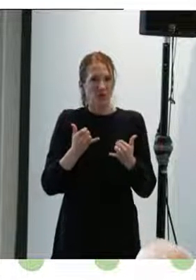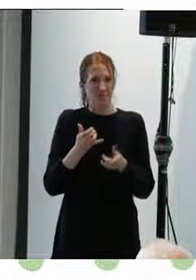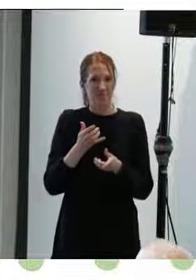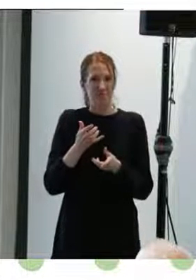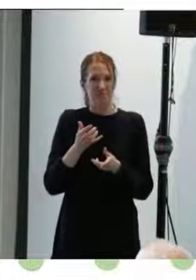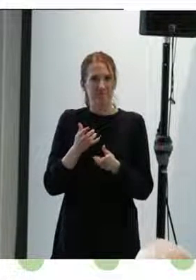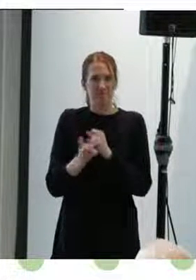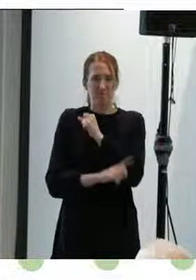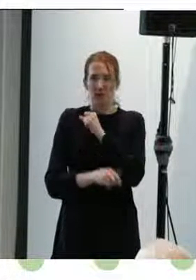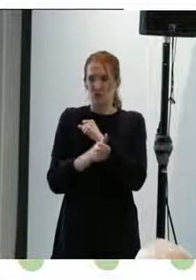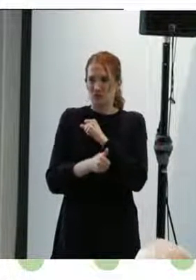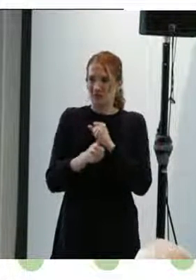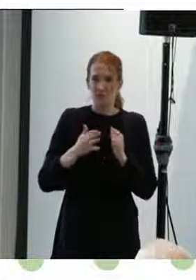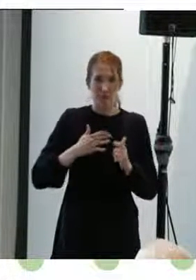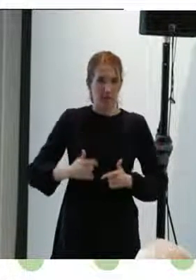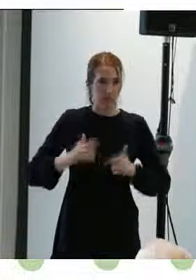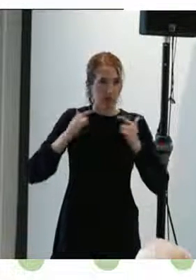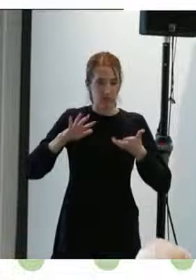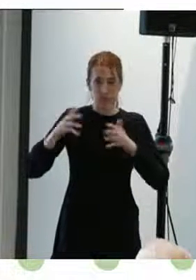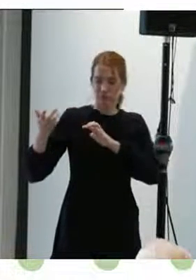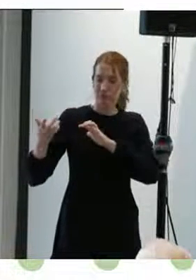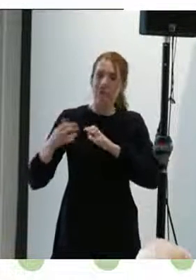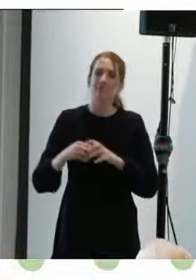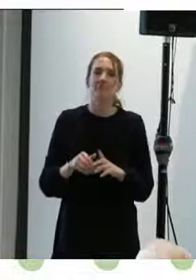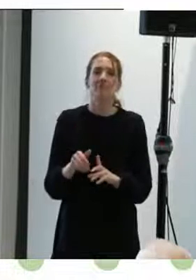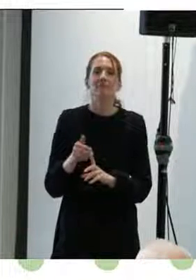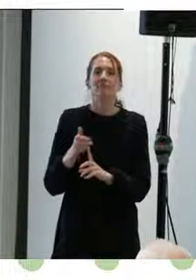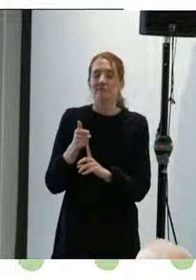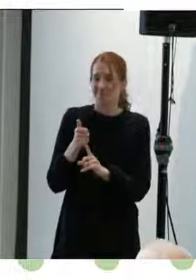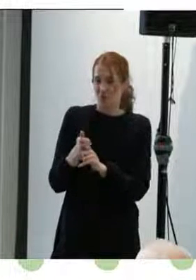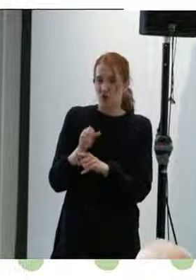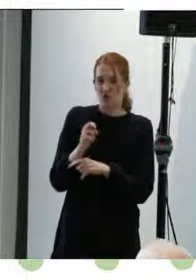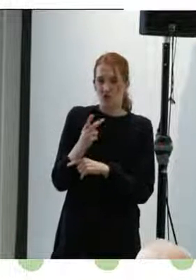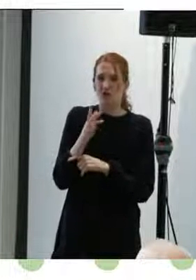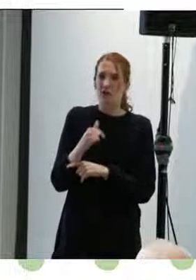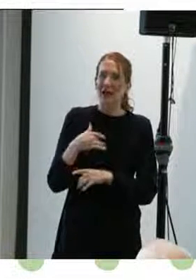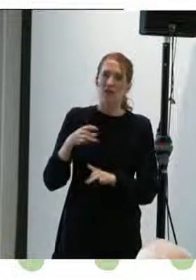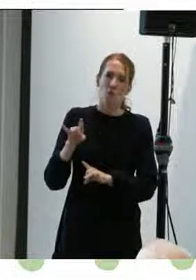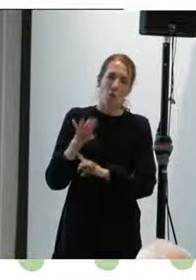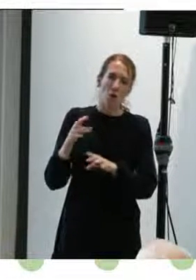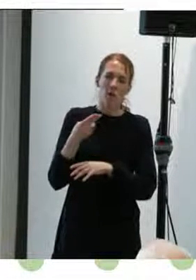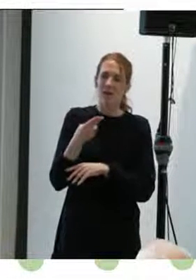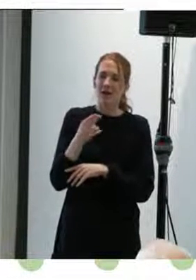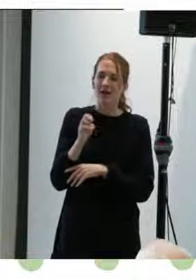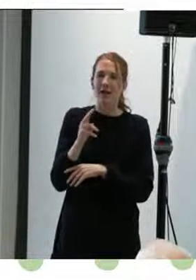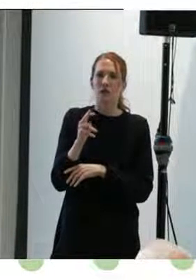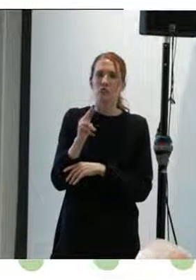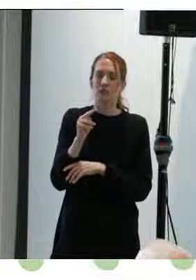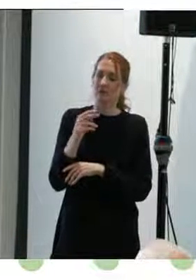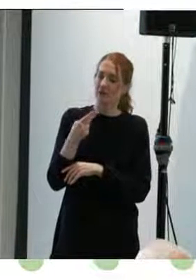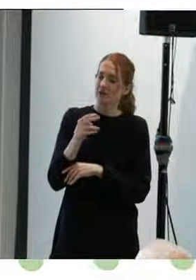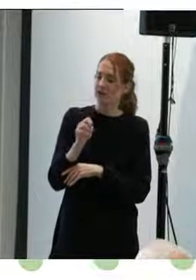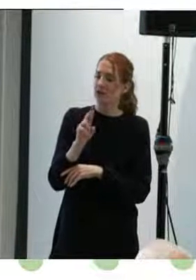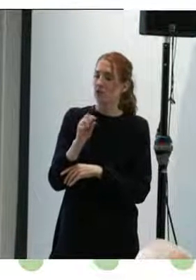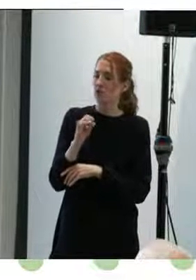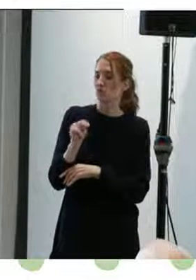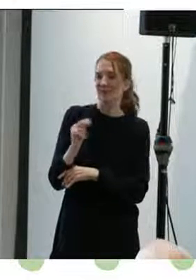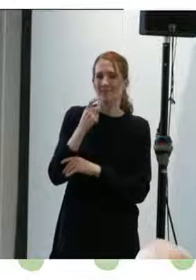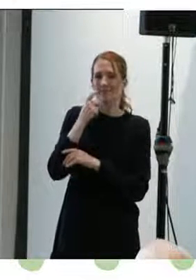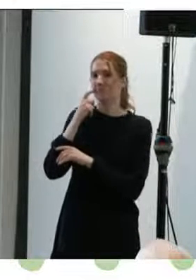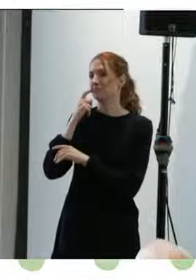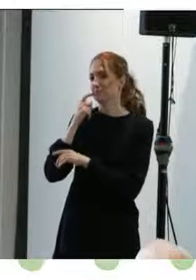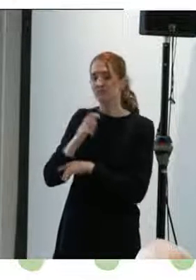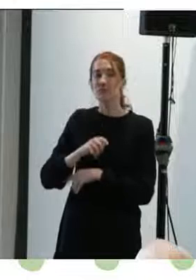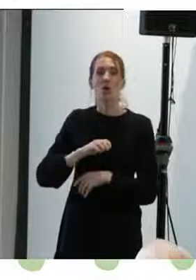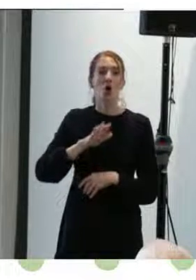whole life apart. And she says she developed a horrific heroin addiction. And she said it wasn't until her daughter saw